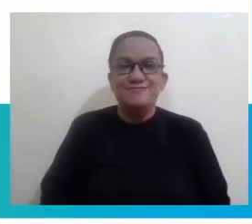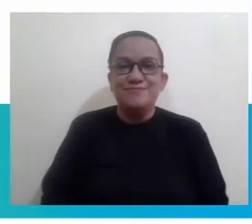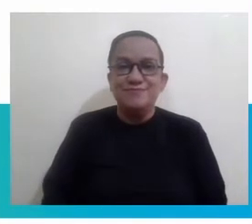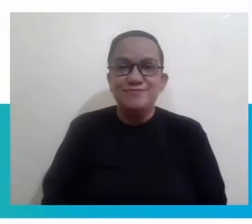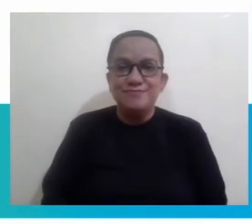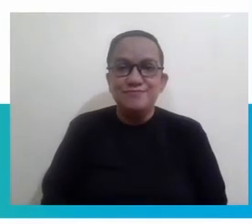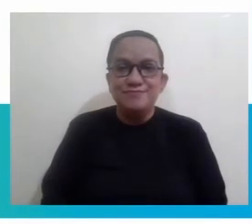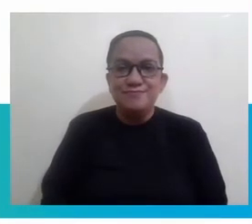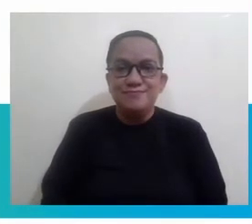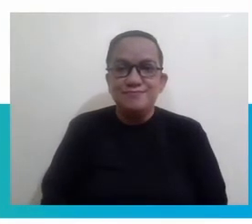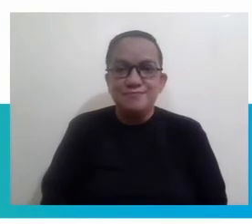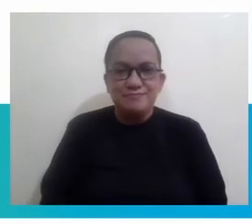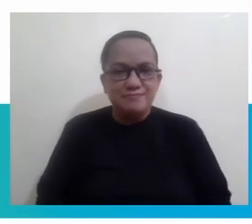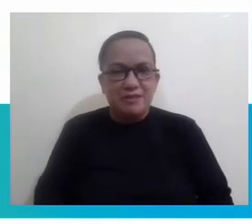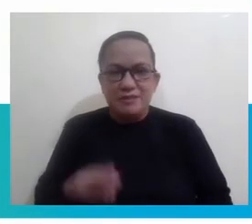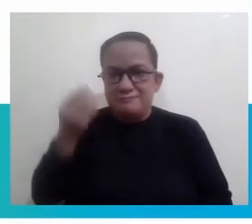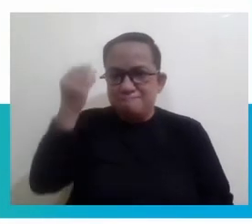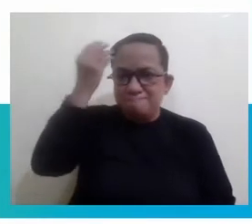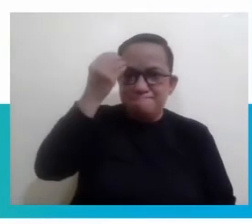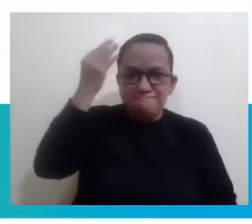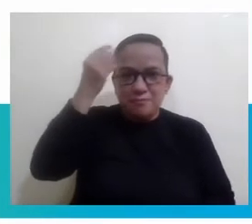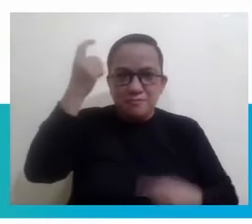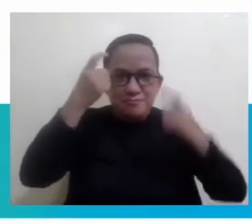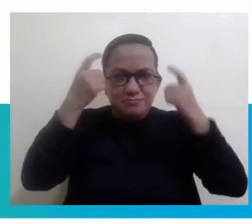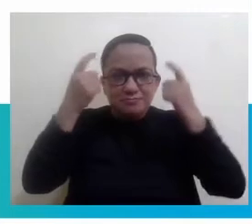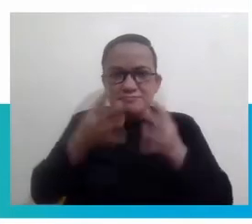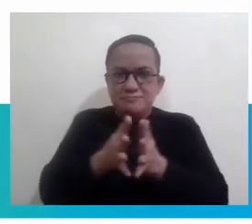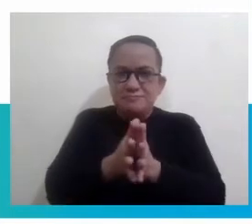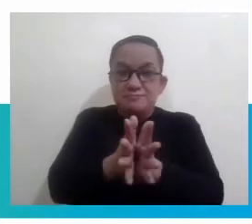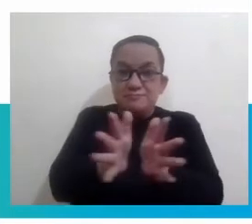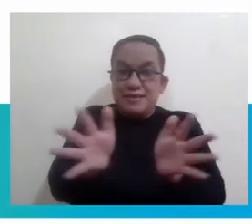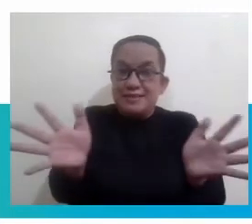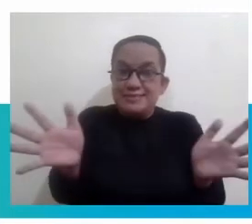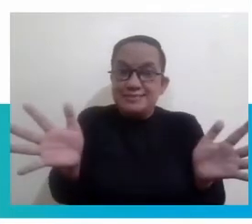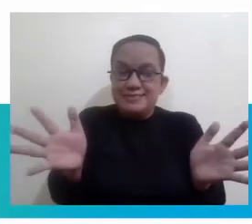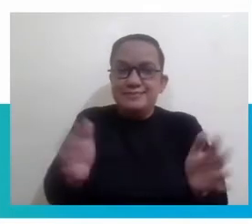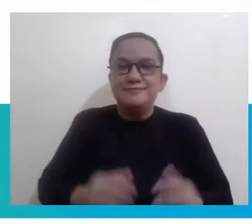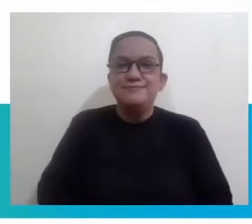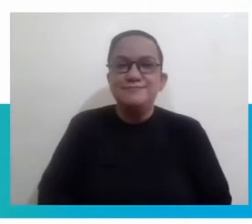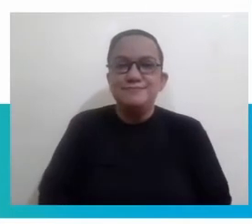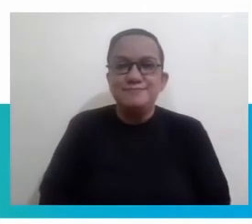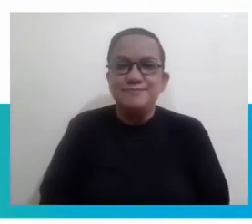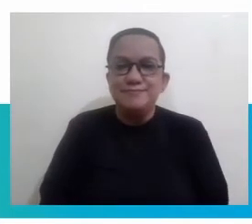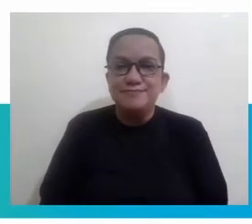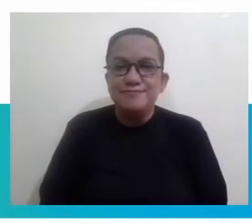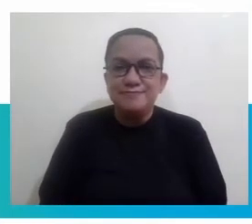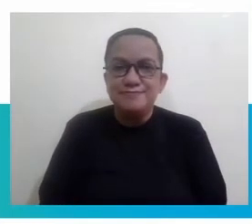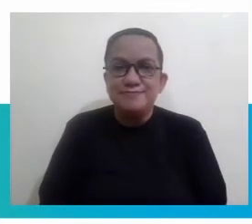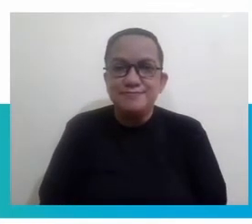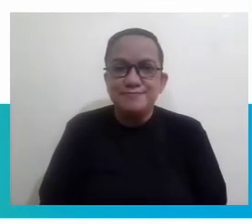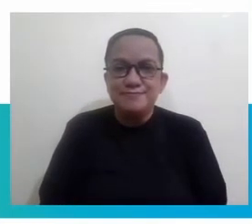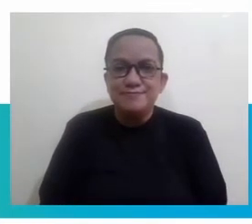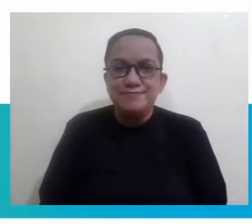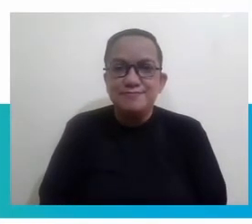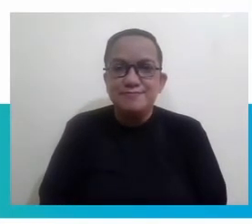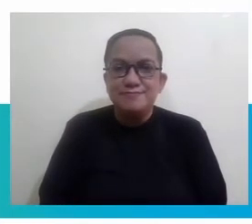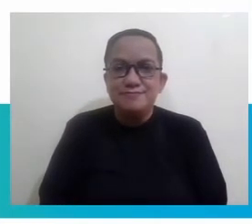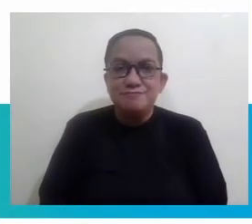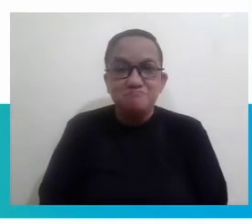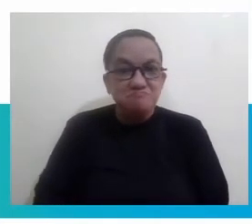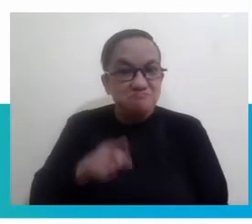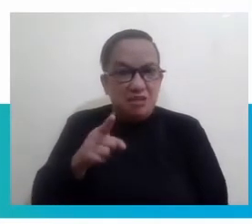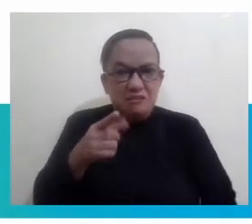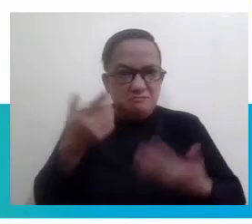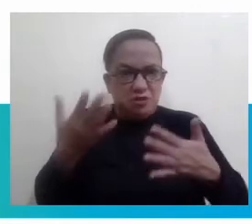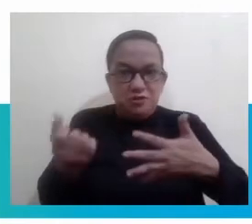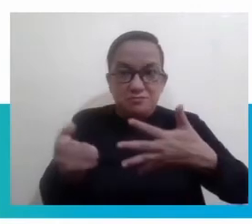about supporting community aspirations and promoting sustainable economic pathways, what are the things we need